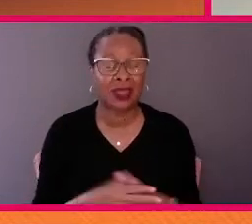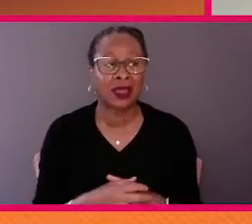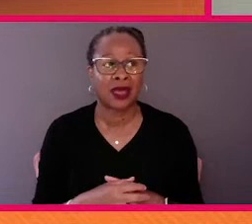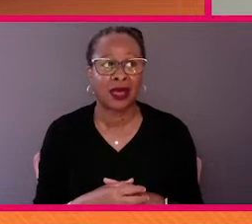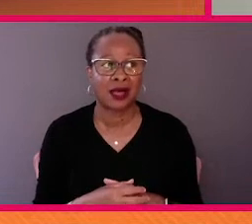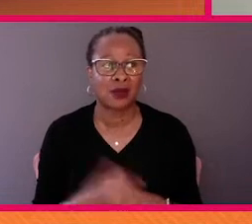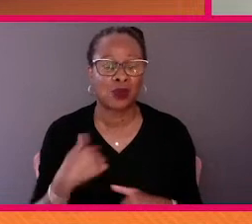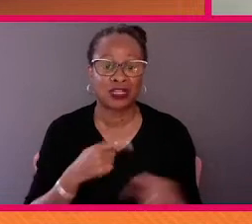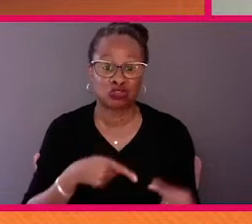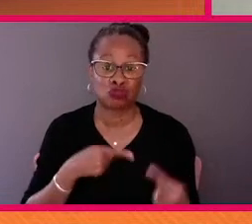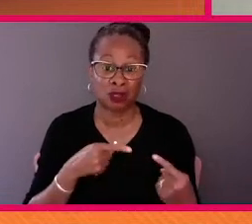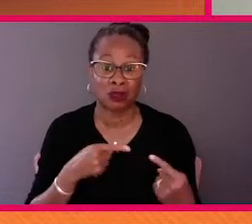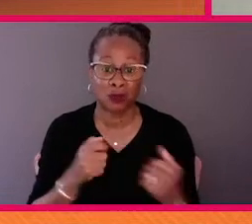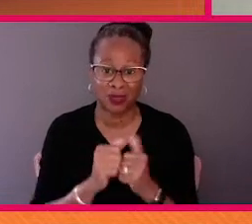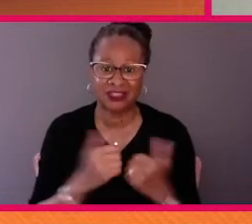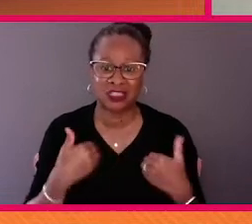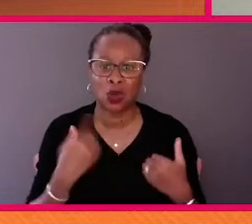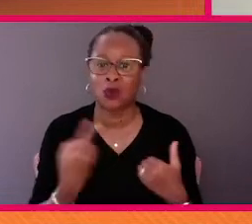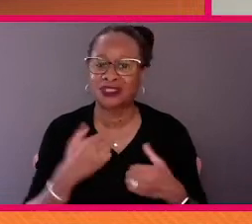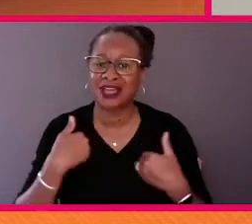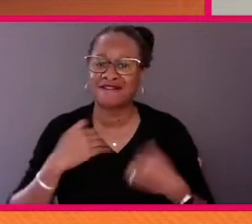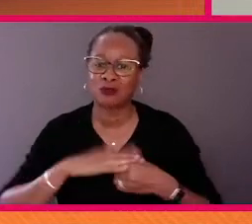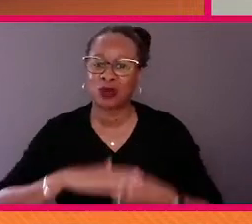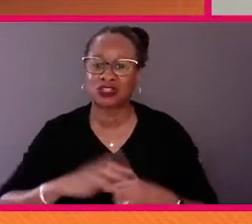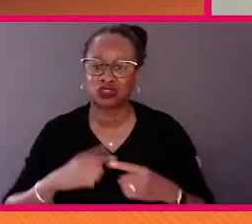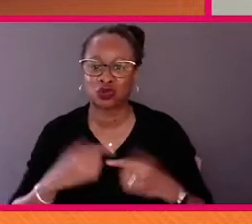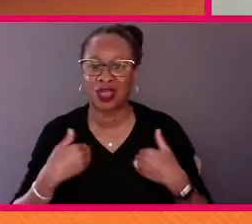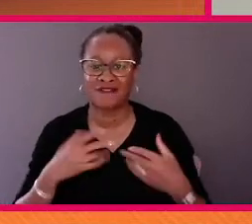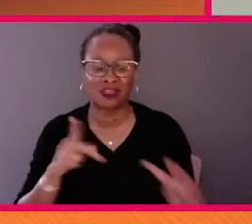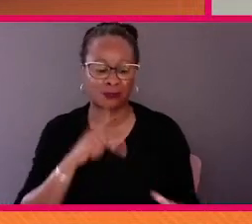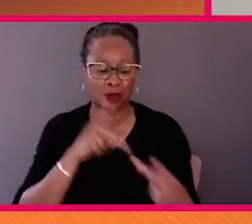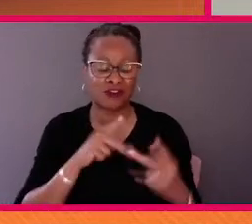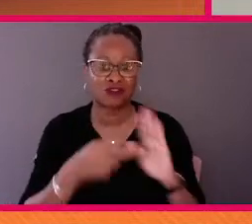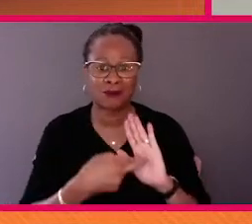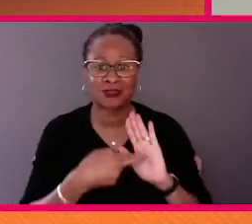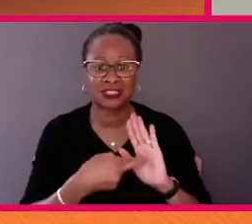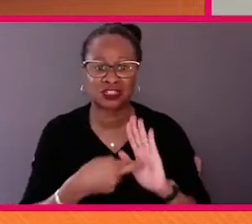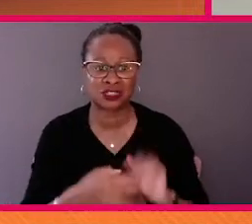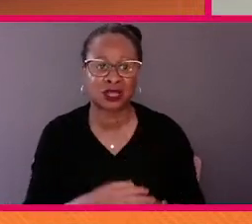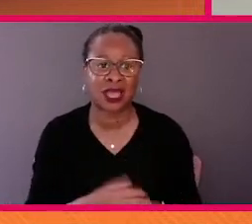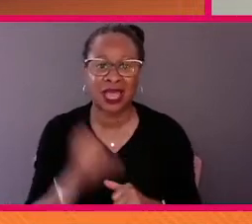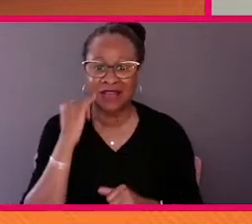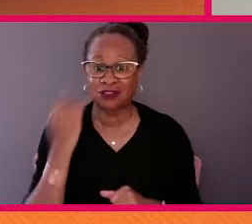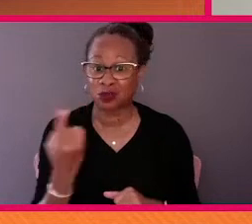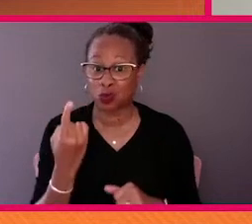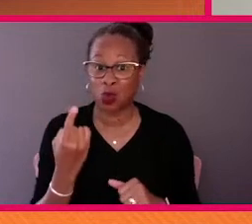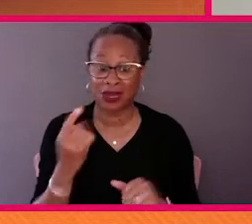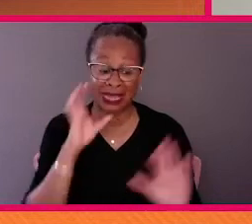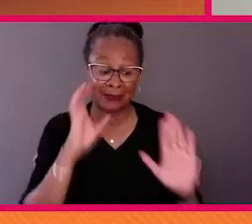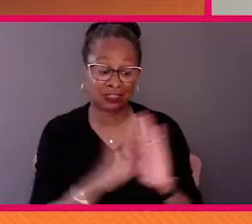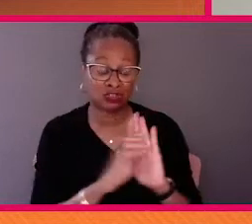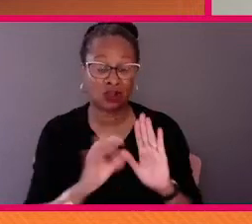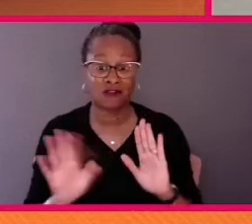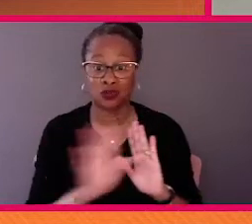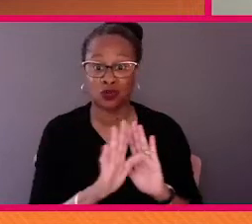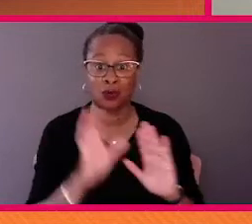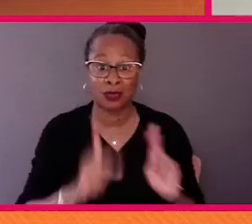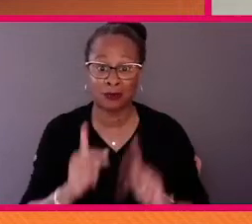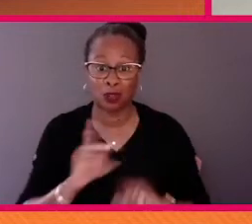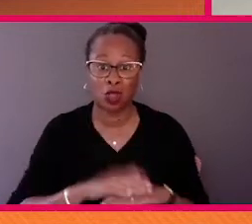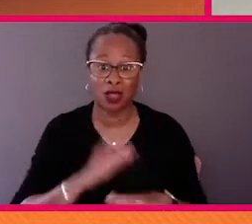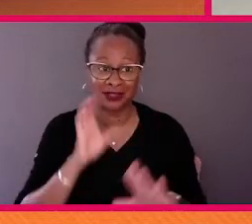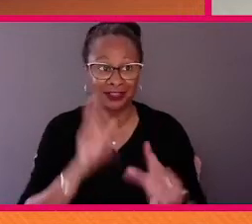is that there's always this pressure to have the perfect representation. If there's only one image of your people on screen, then it has to